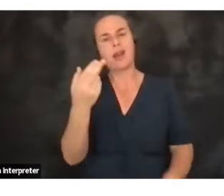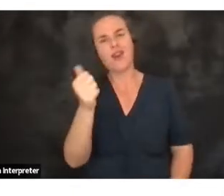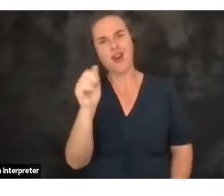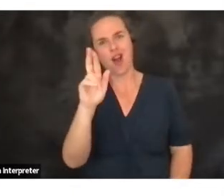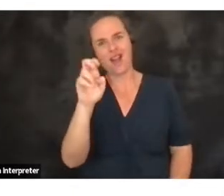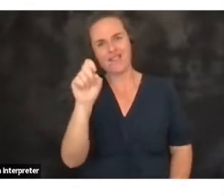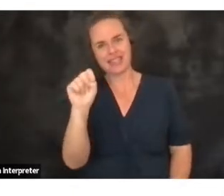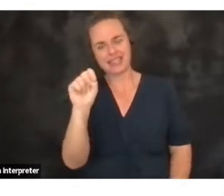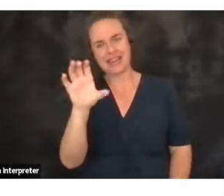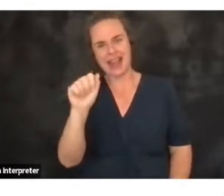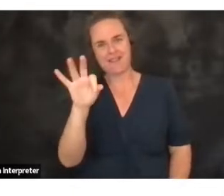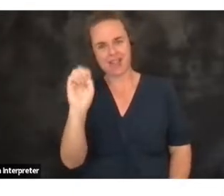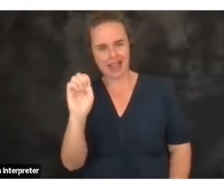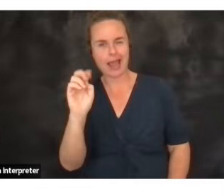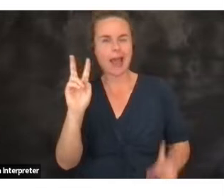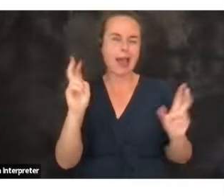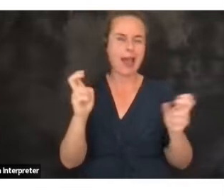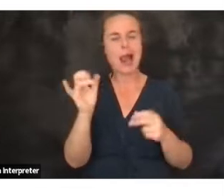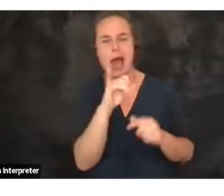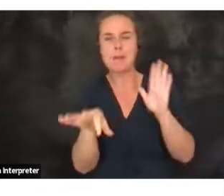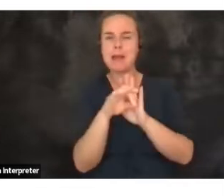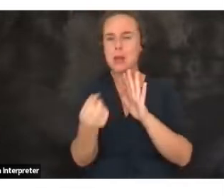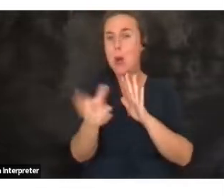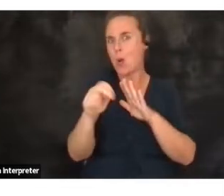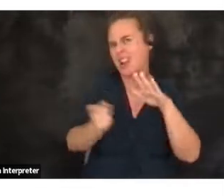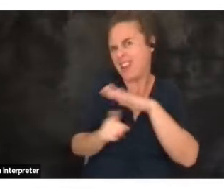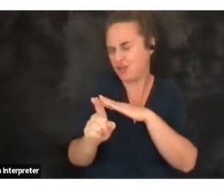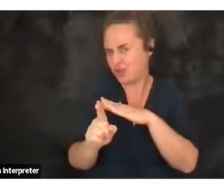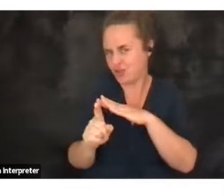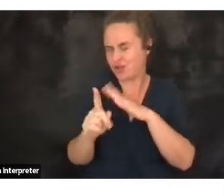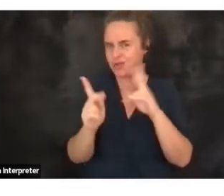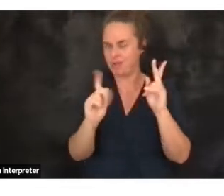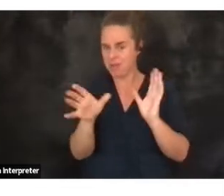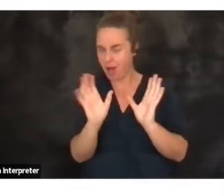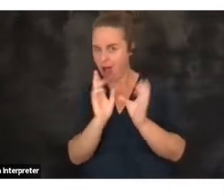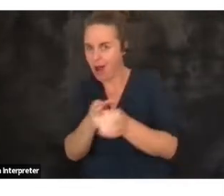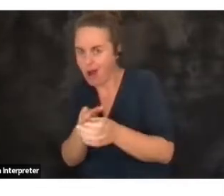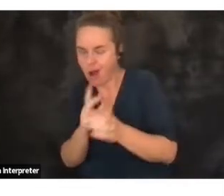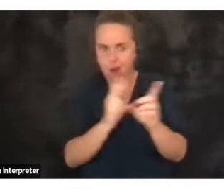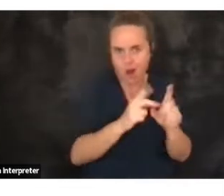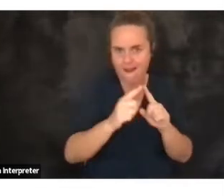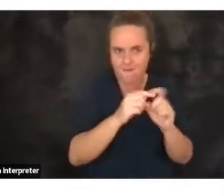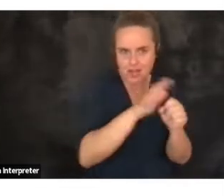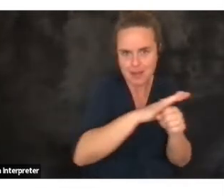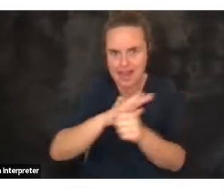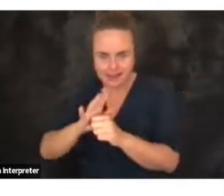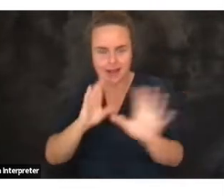your own pace. It's a bit of a choose your own adventure section of the day. Brief break at